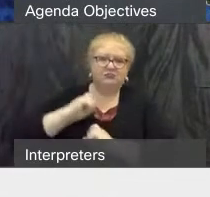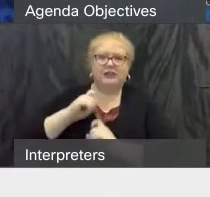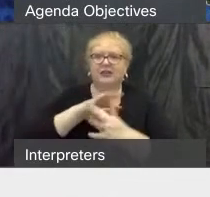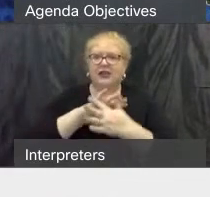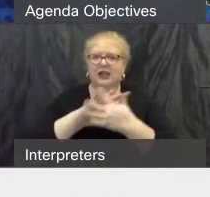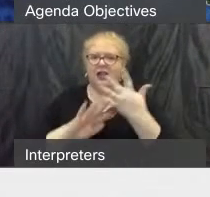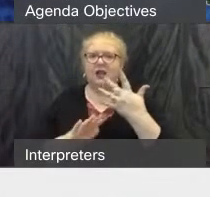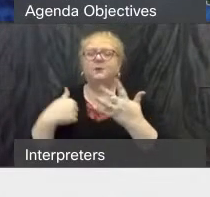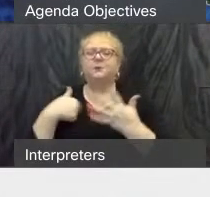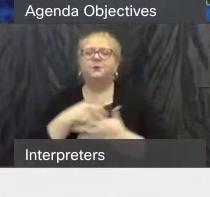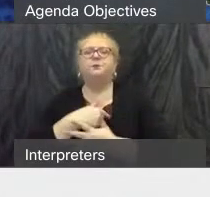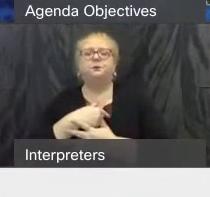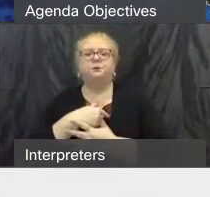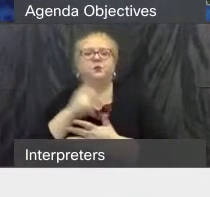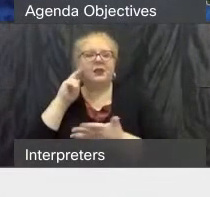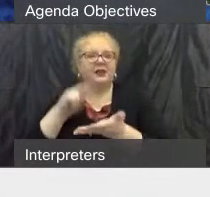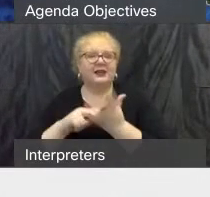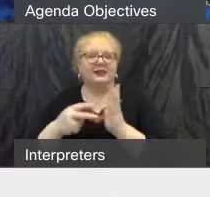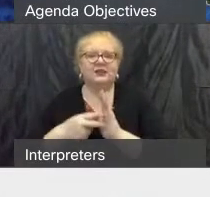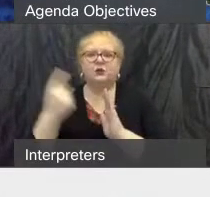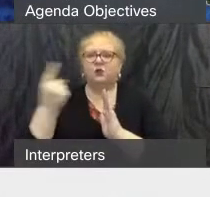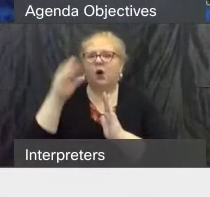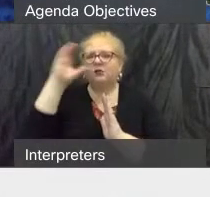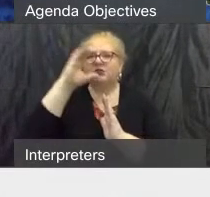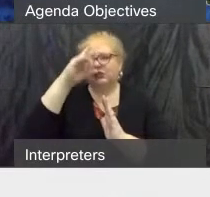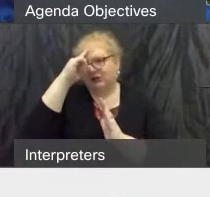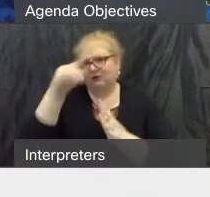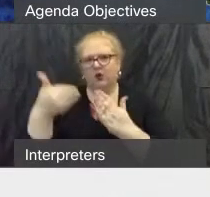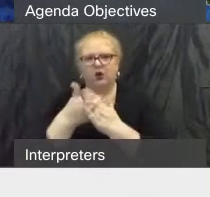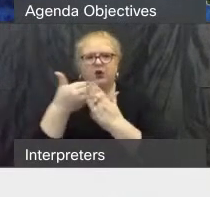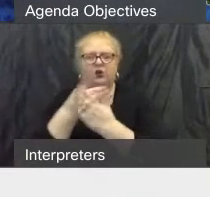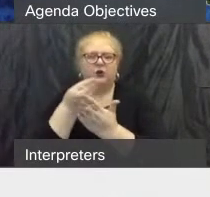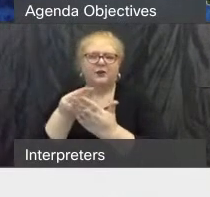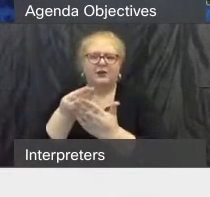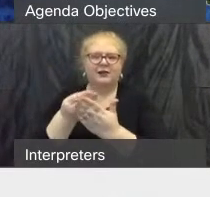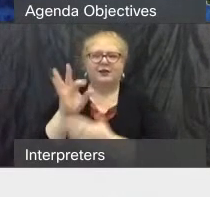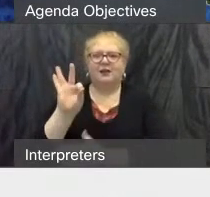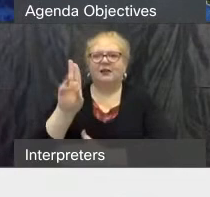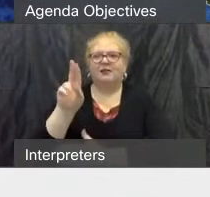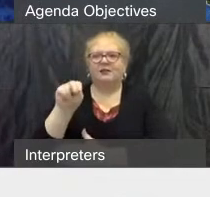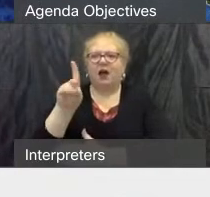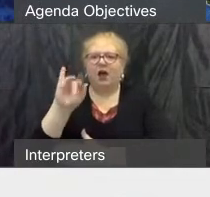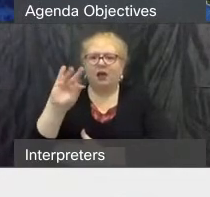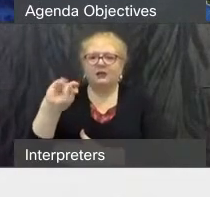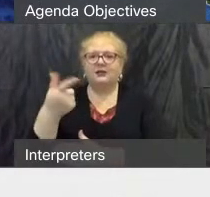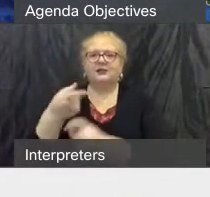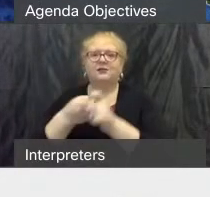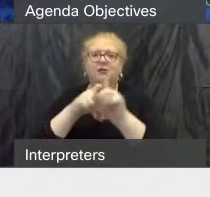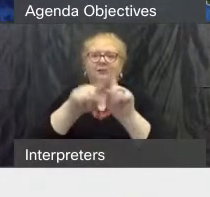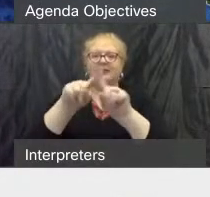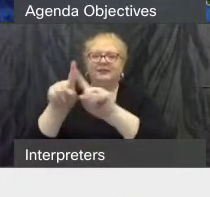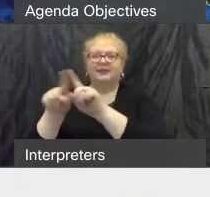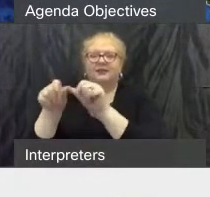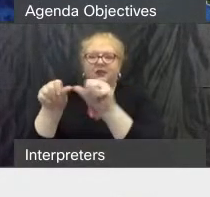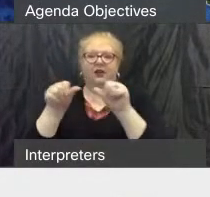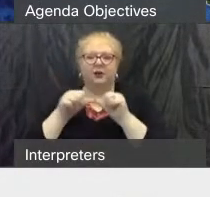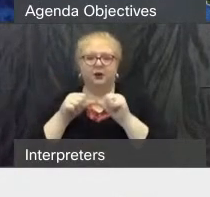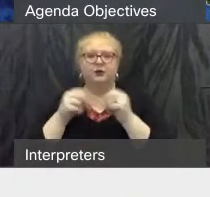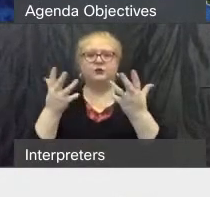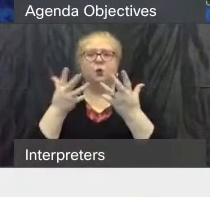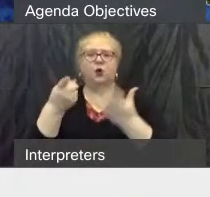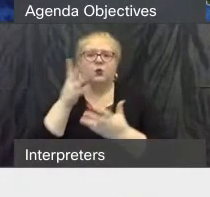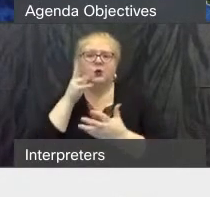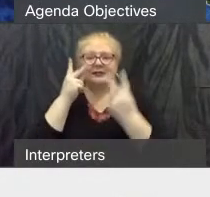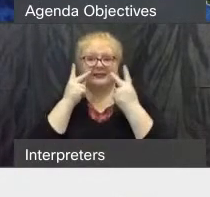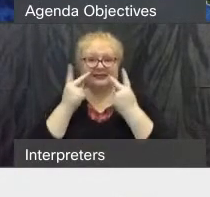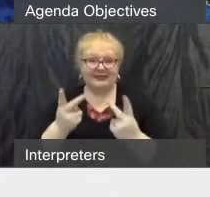to get new funding. We're looking at ways to get some new funding from those particular areas, but what you'll begin to see, and Mr. Moore will line out